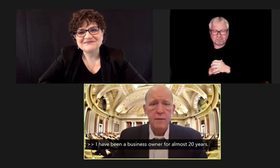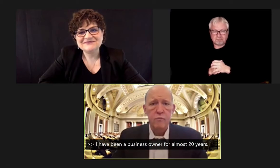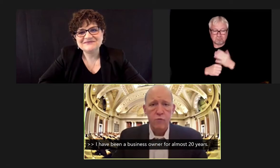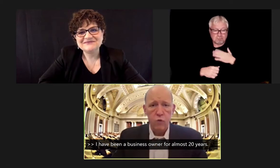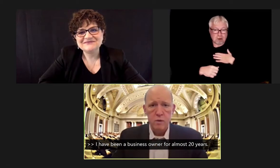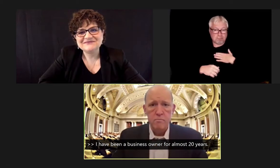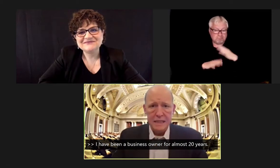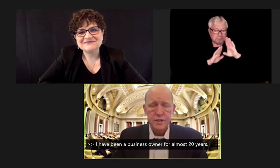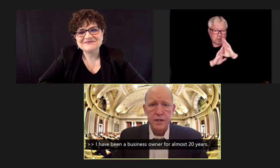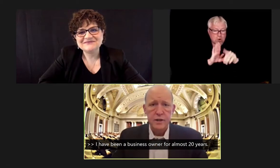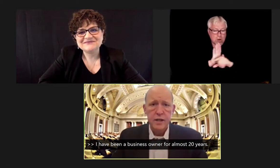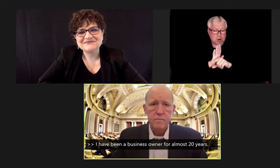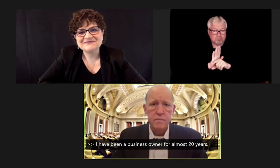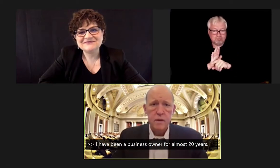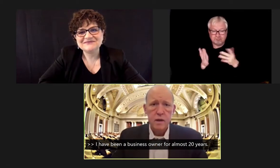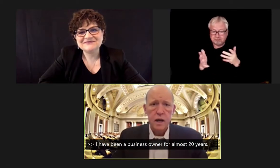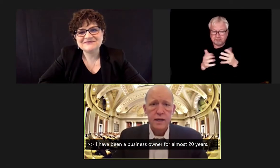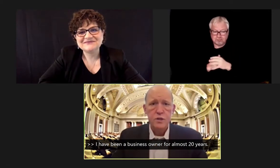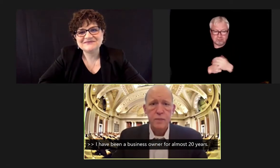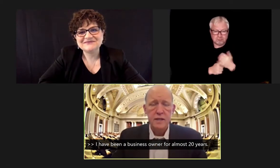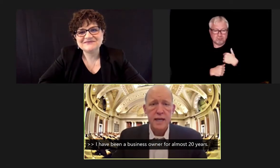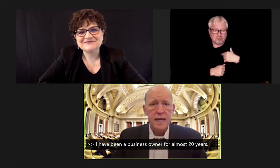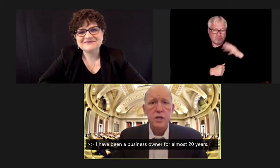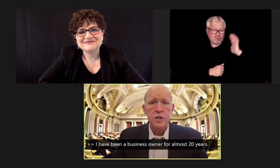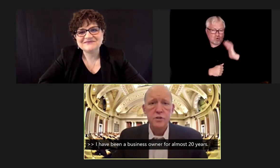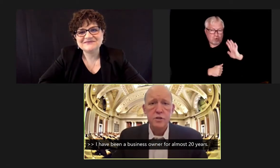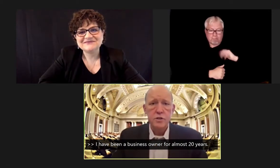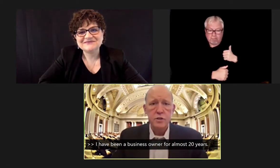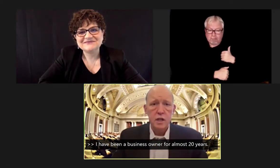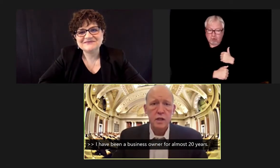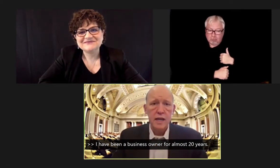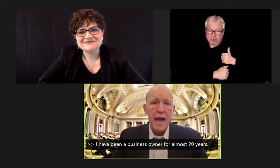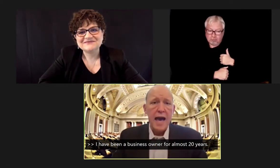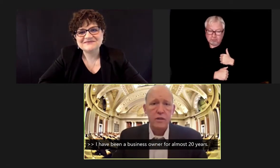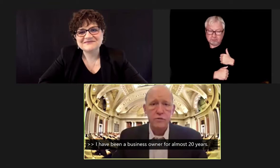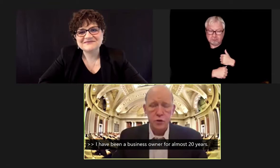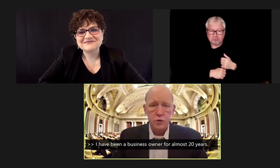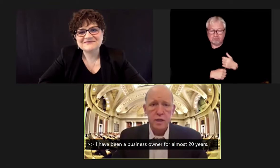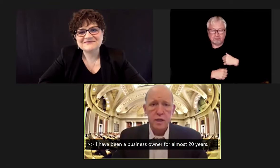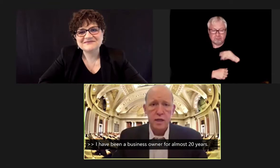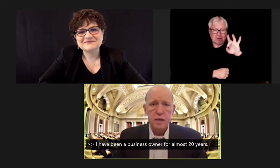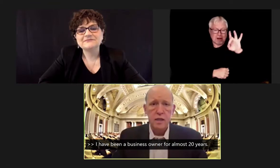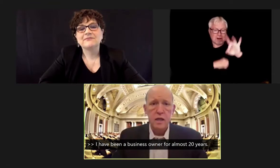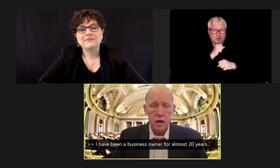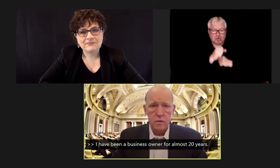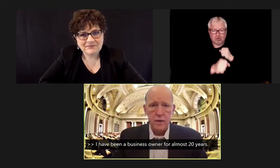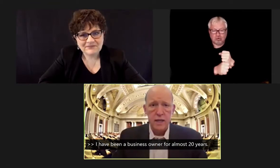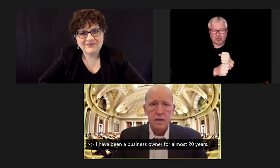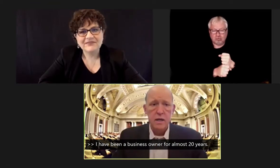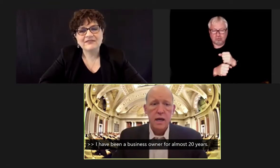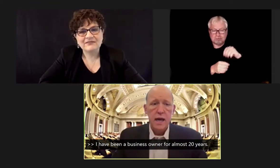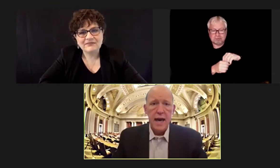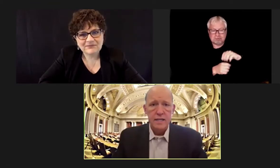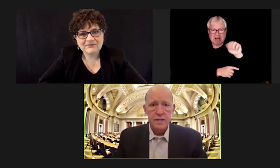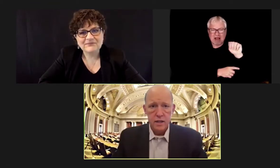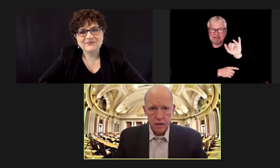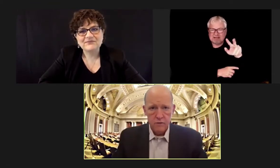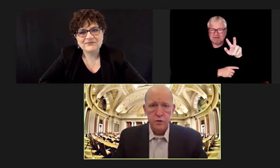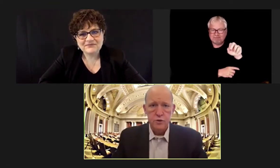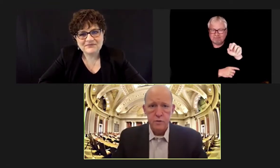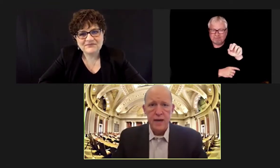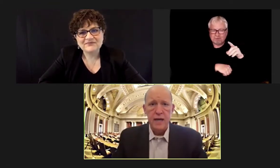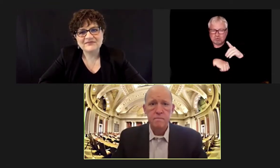is I'm former military. I spent 8 years in active duty in the Army as